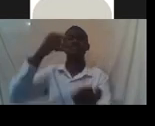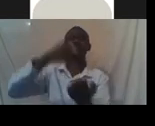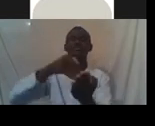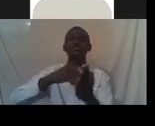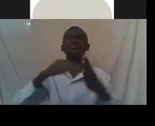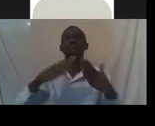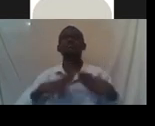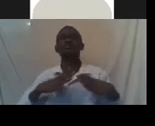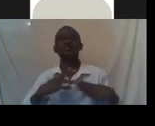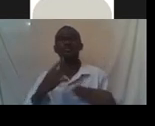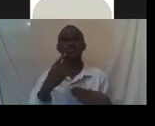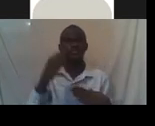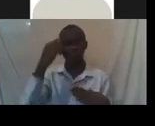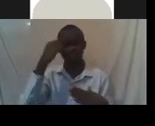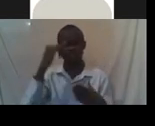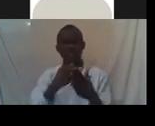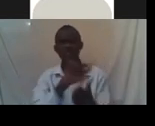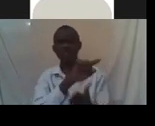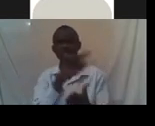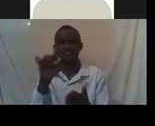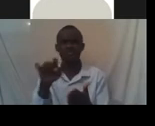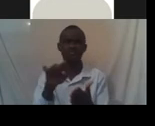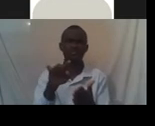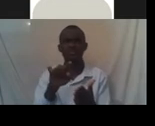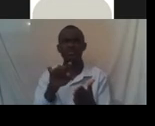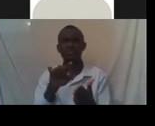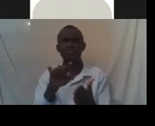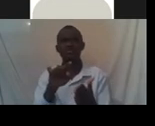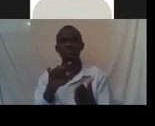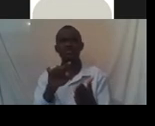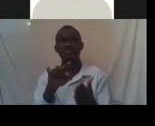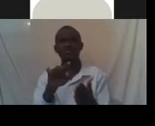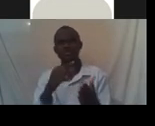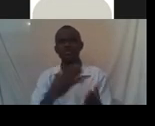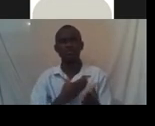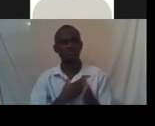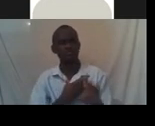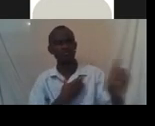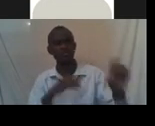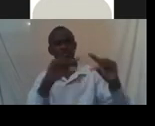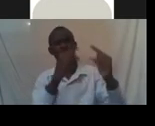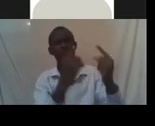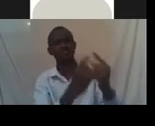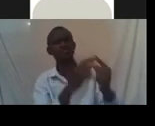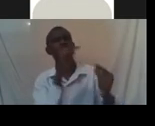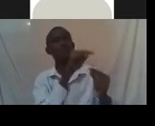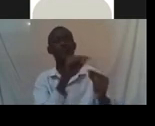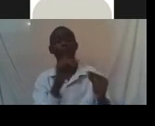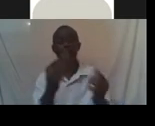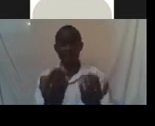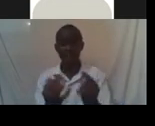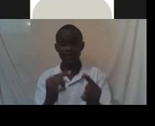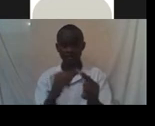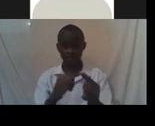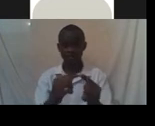you or labeling you as belonging to one group or another. We need to take an